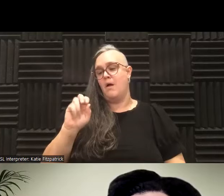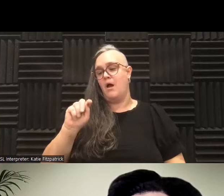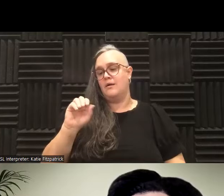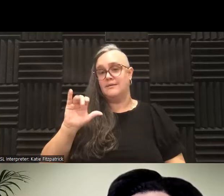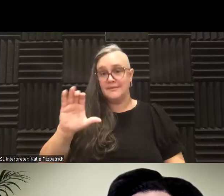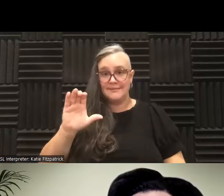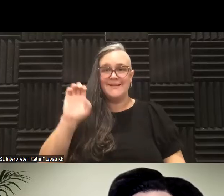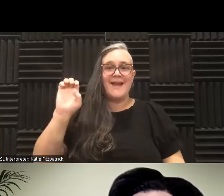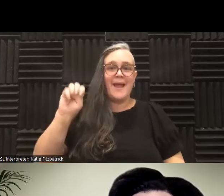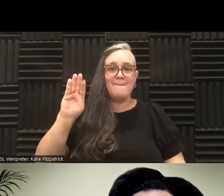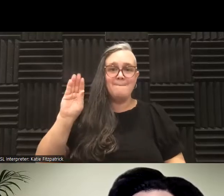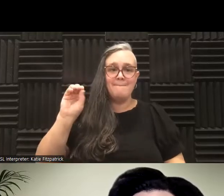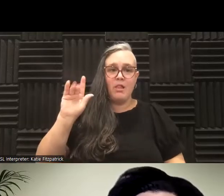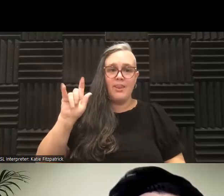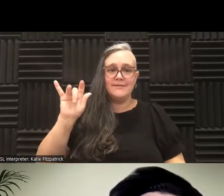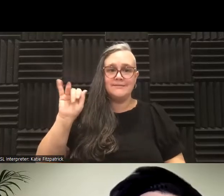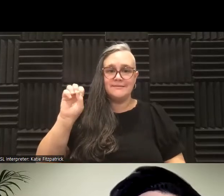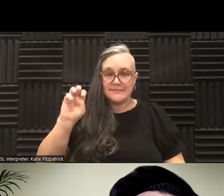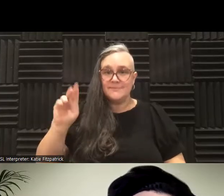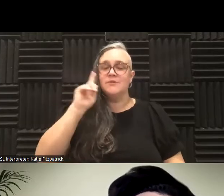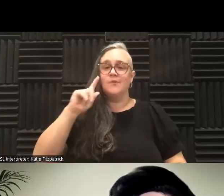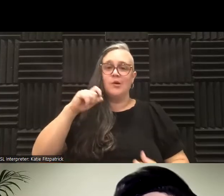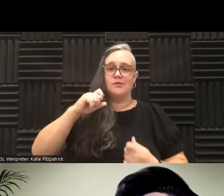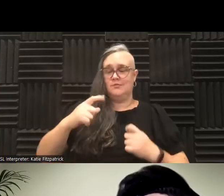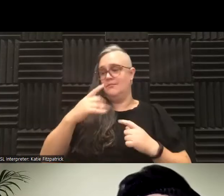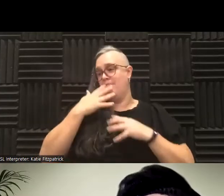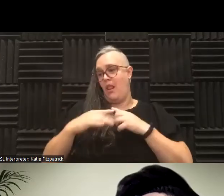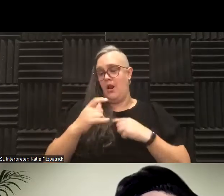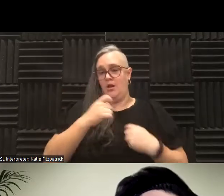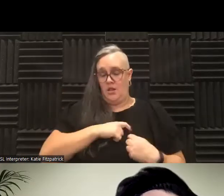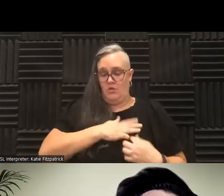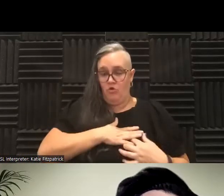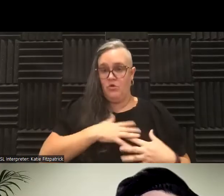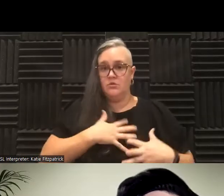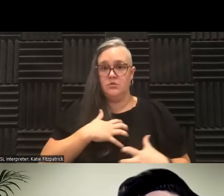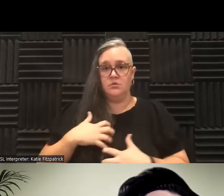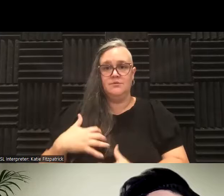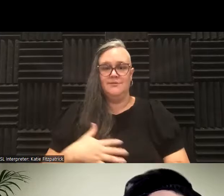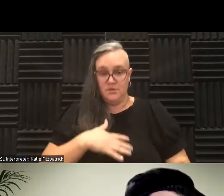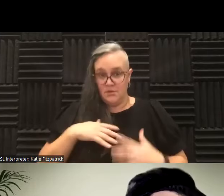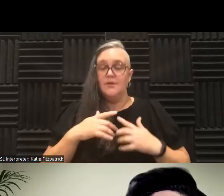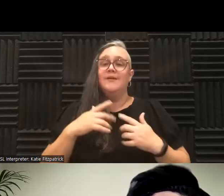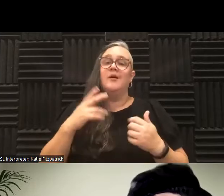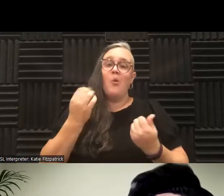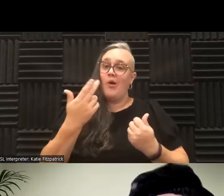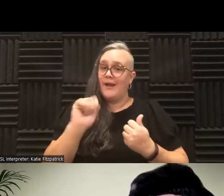well as substance use or misuse that may have